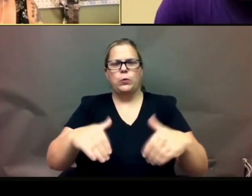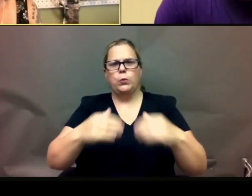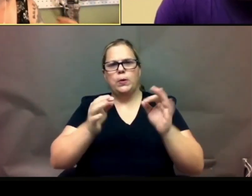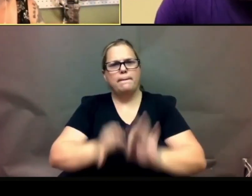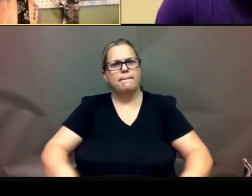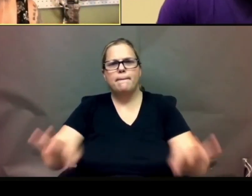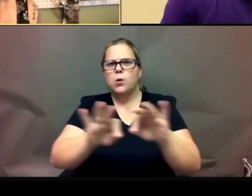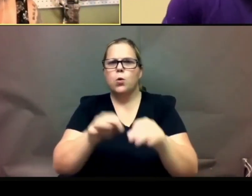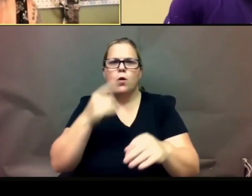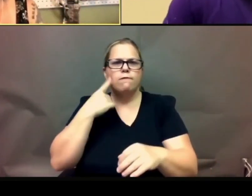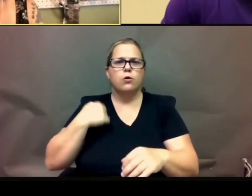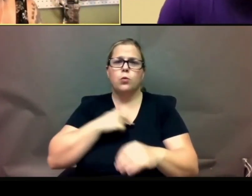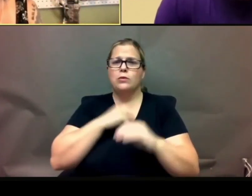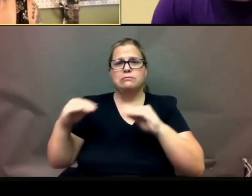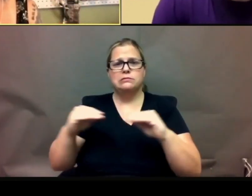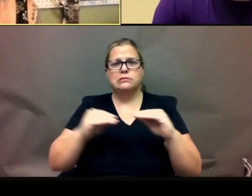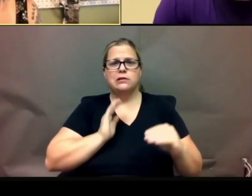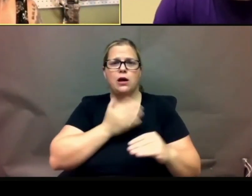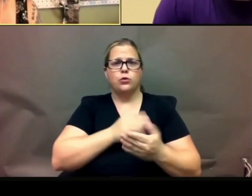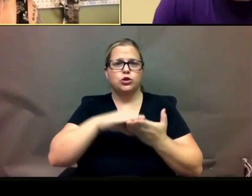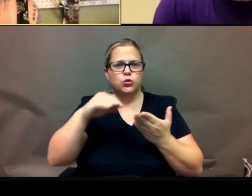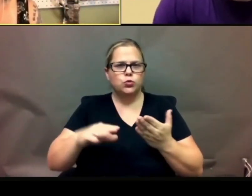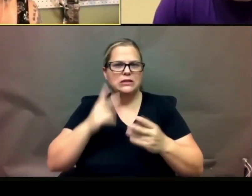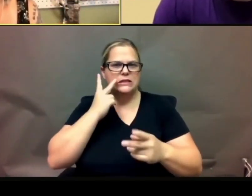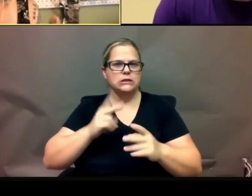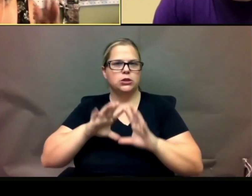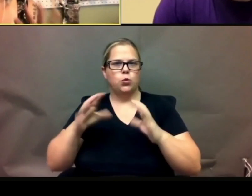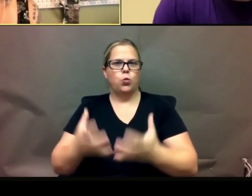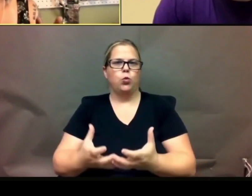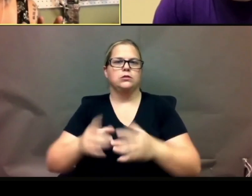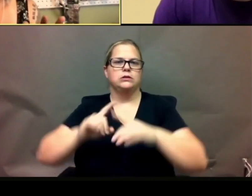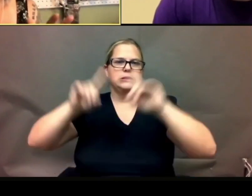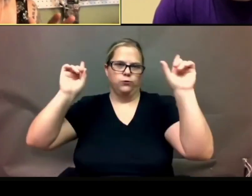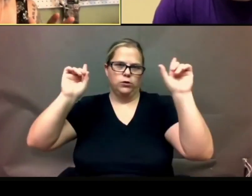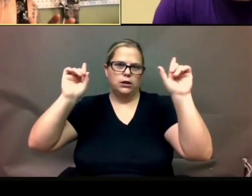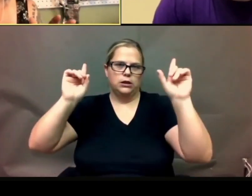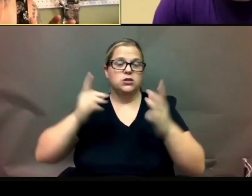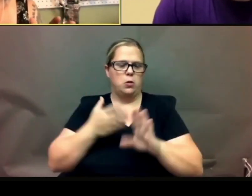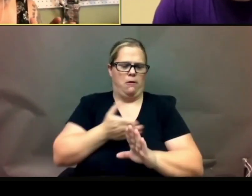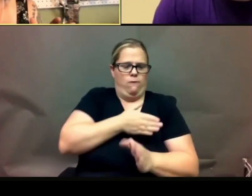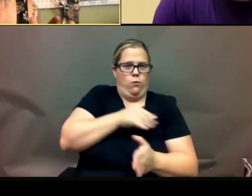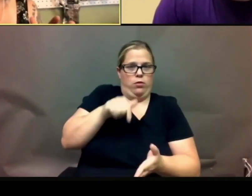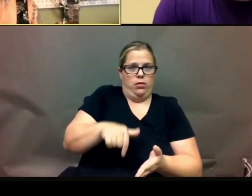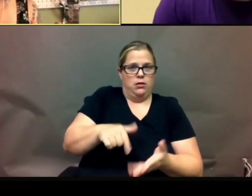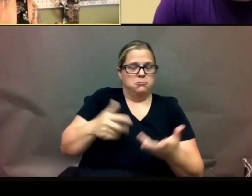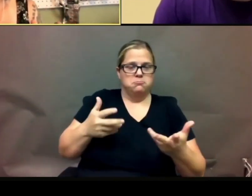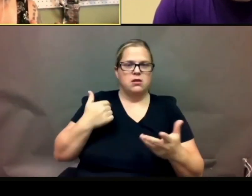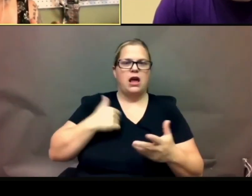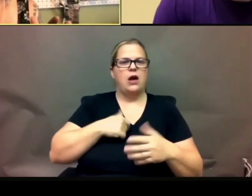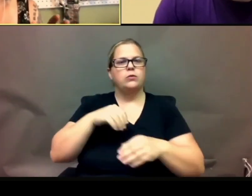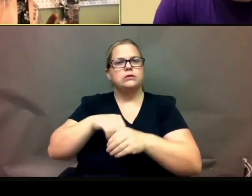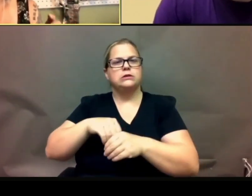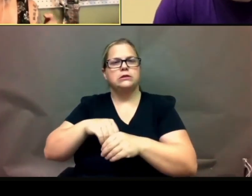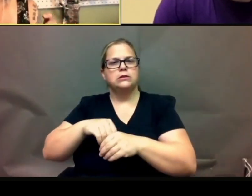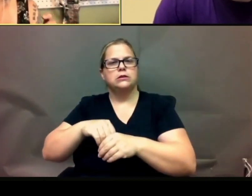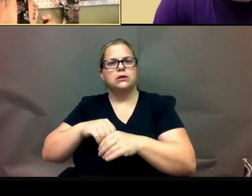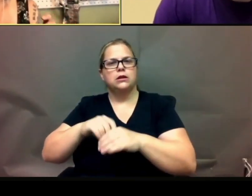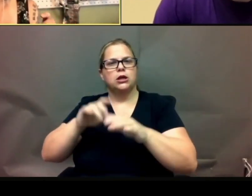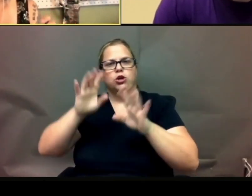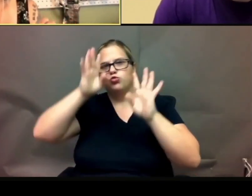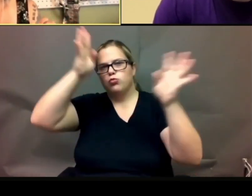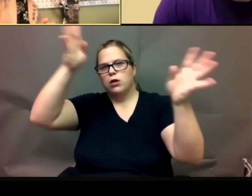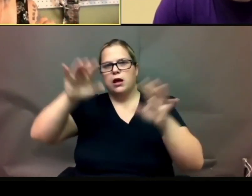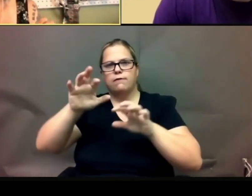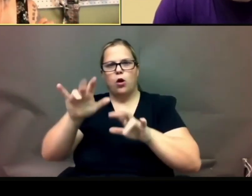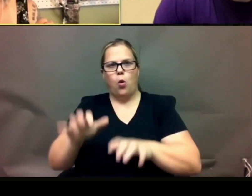to teach our students to see the world differently. So right before this, I was in the creative coding.